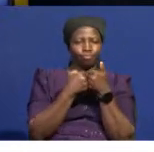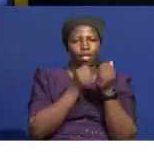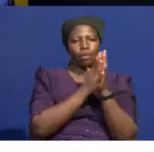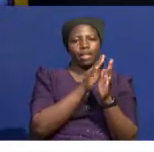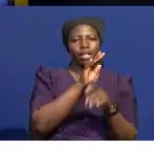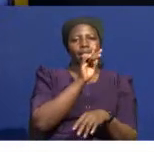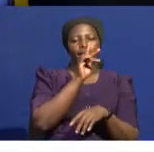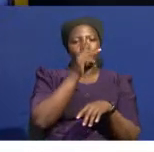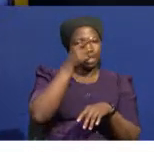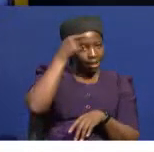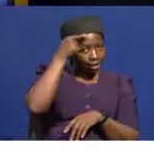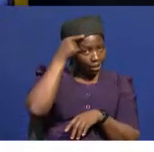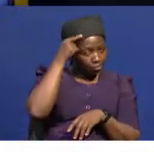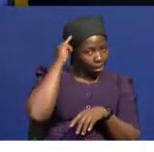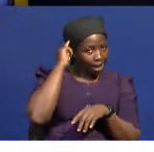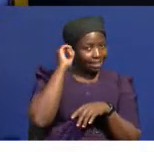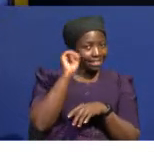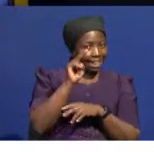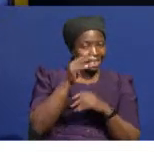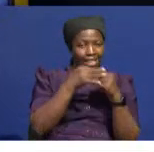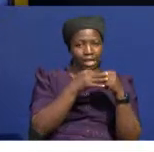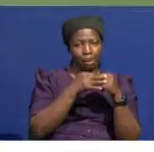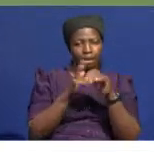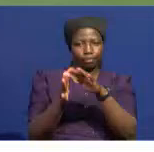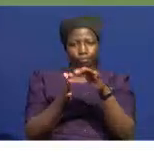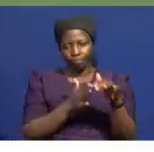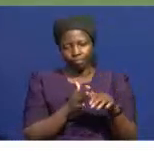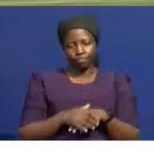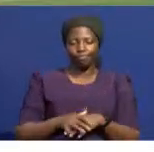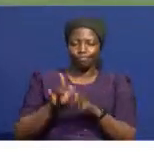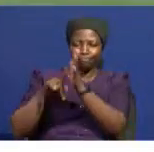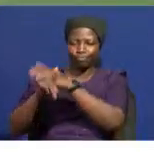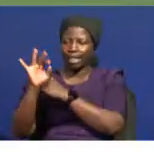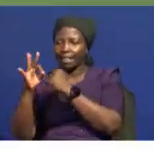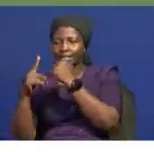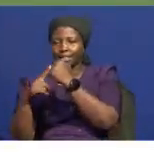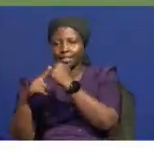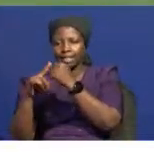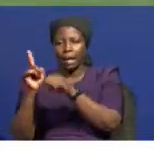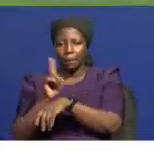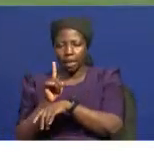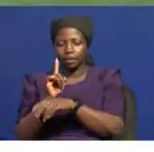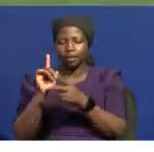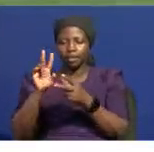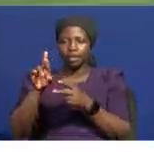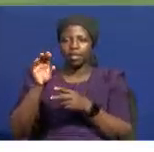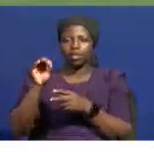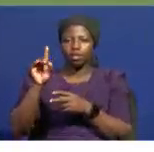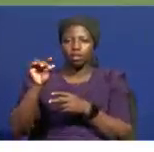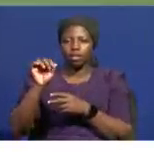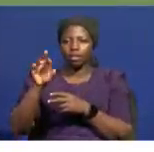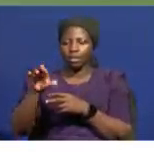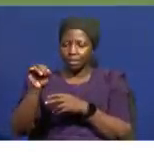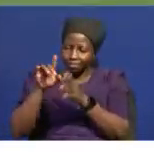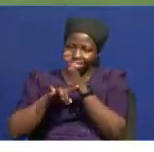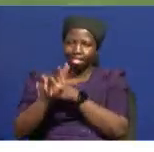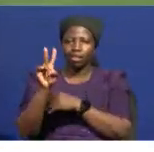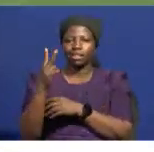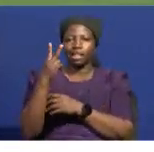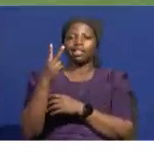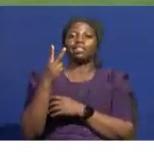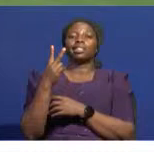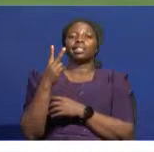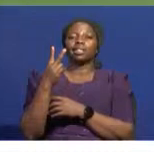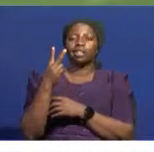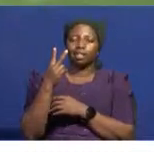Elson Wangamati opened the scoring for the hosts in the 36th minute before Roger Sangal and added a second in a minute